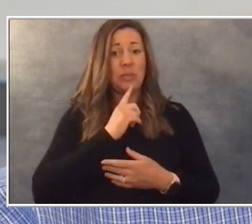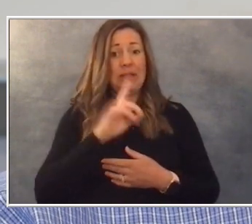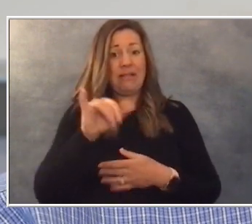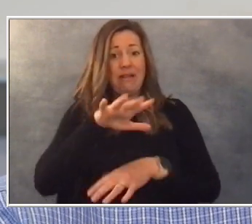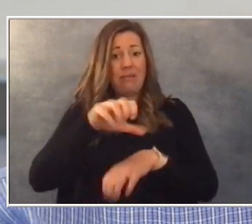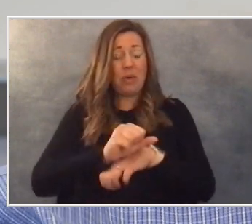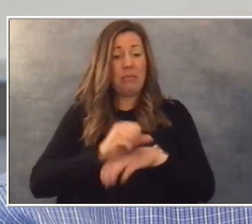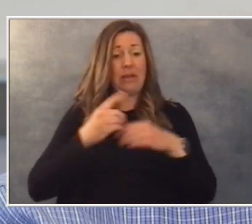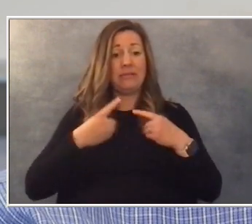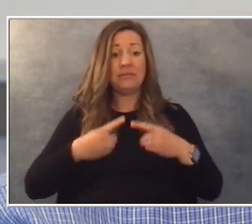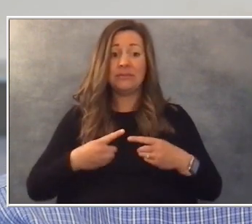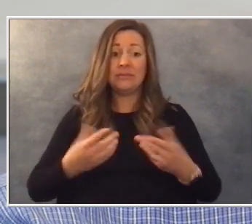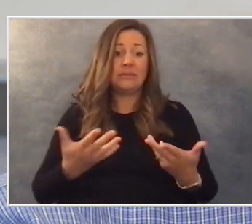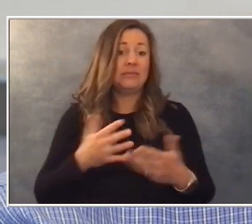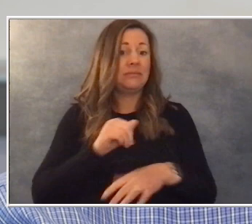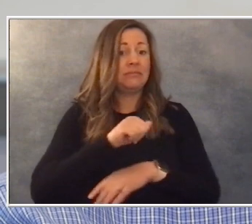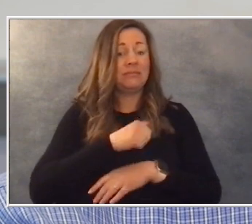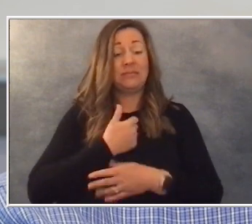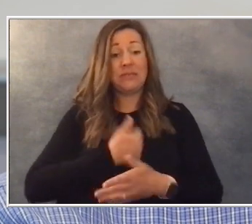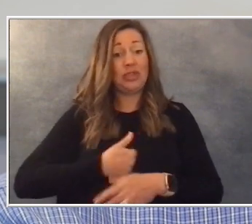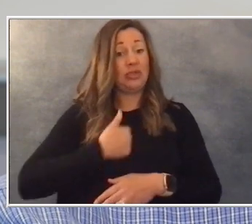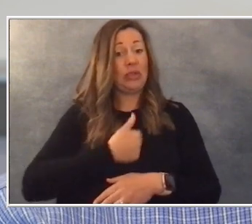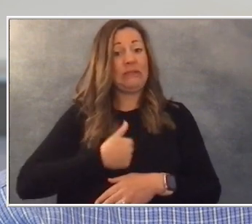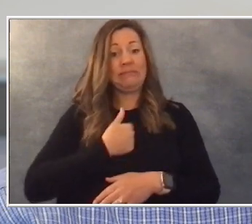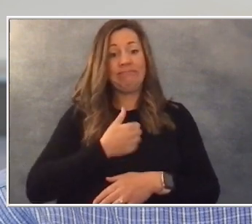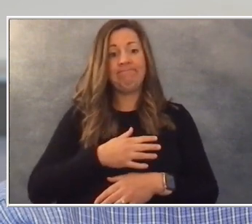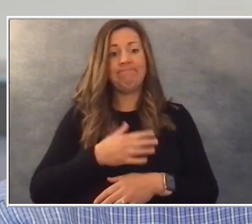I'm sorry, I don't mean to get emotional, but